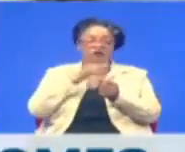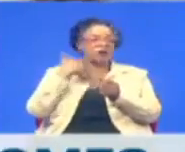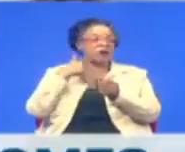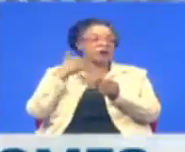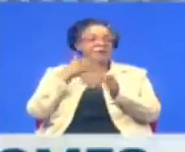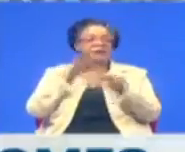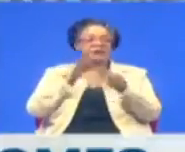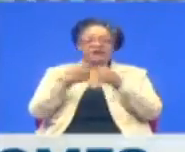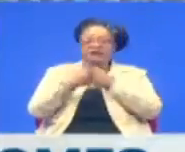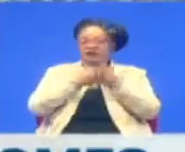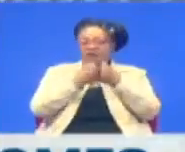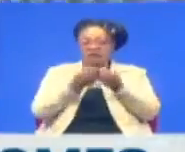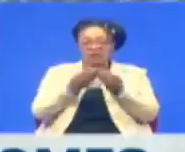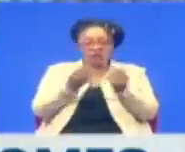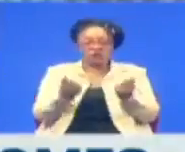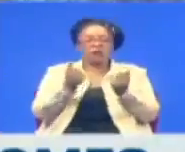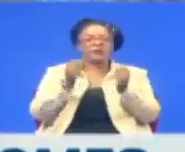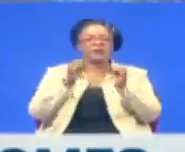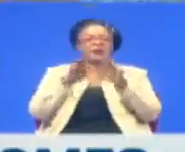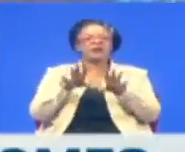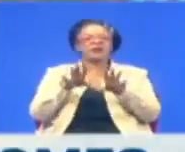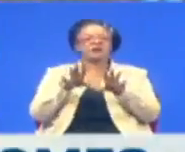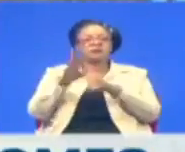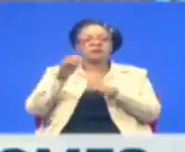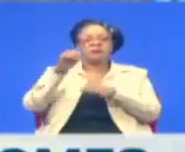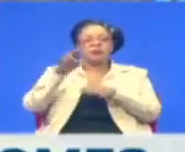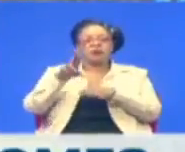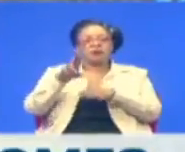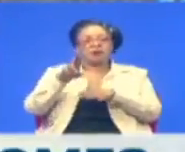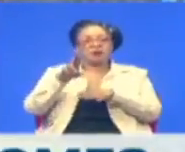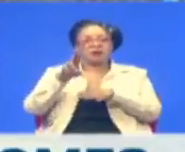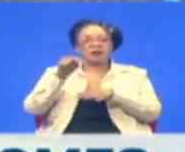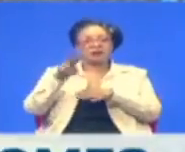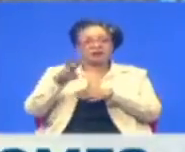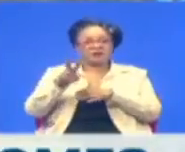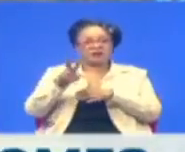challenges are not addressed adequately. Nuru Abdulaziz, NTV.